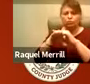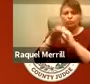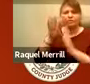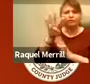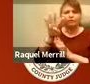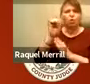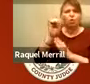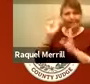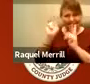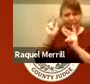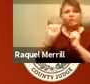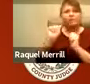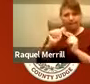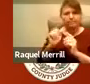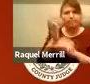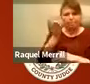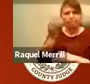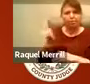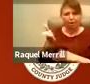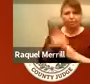40.